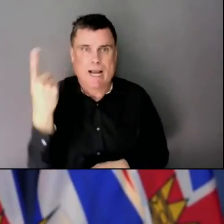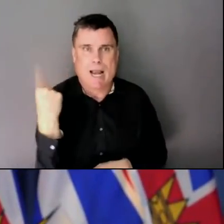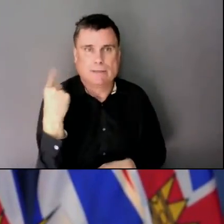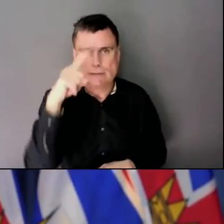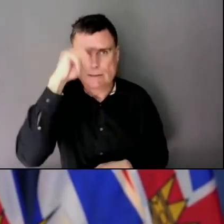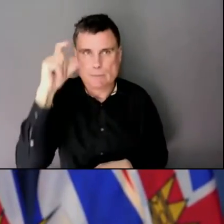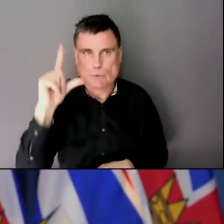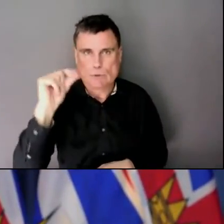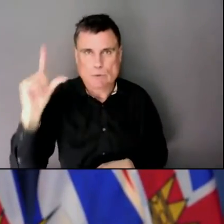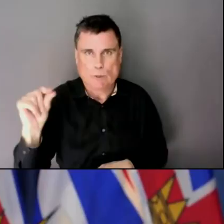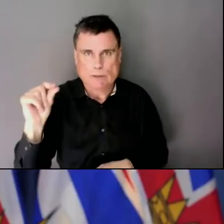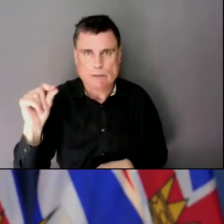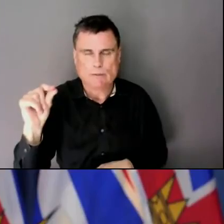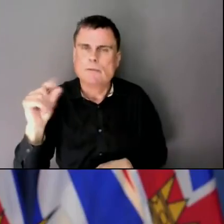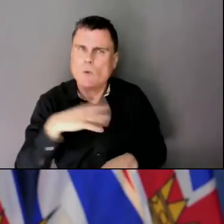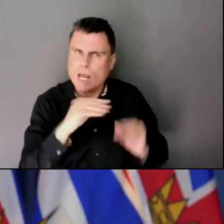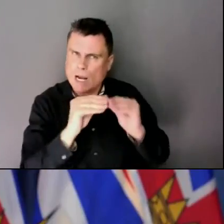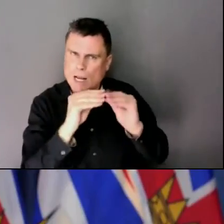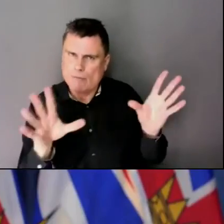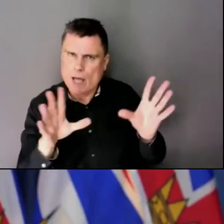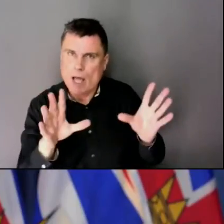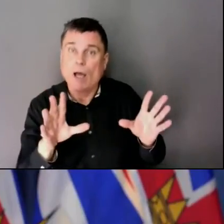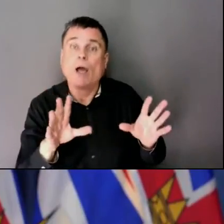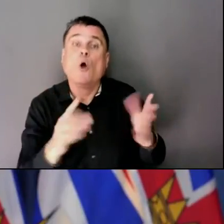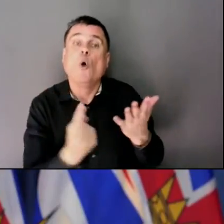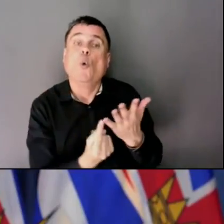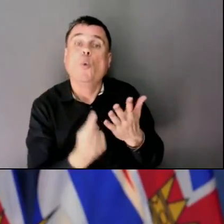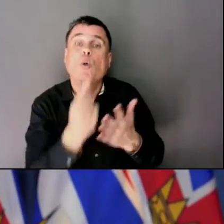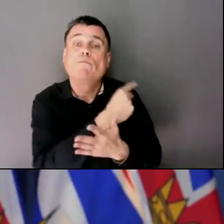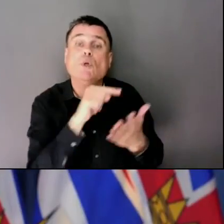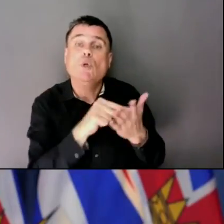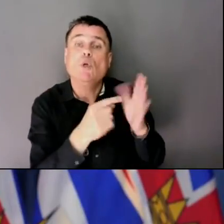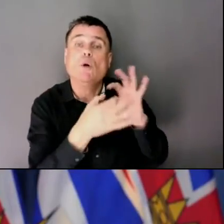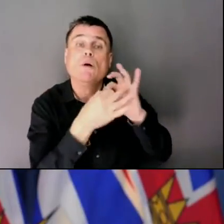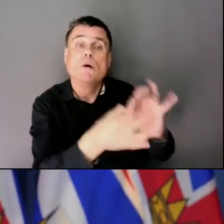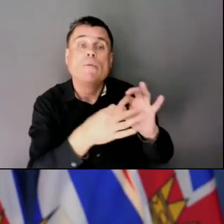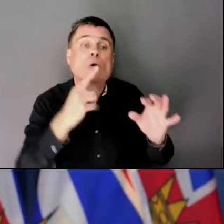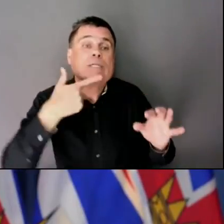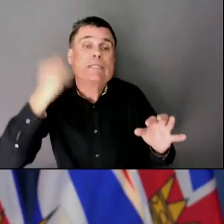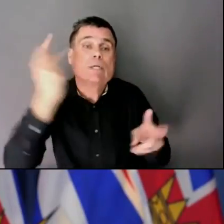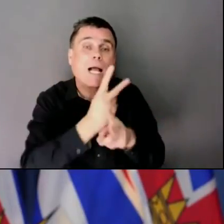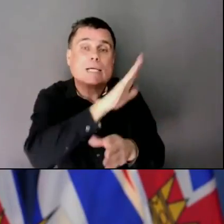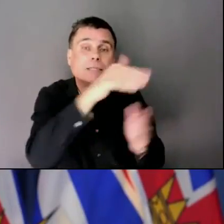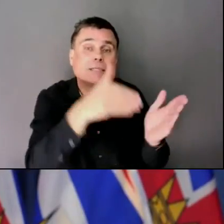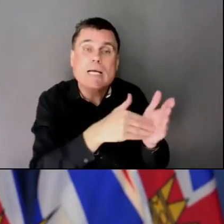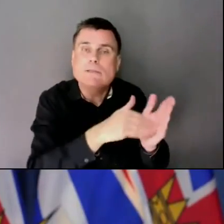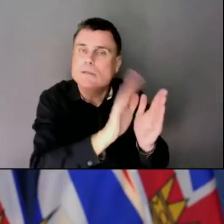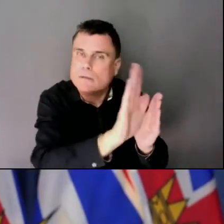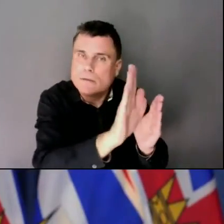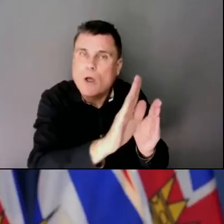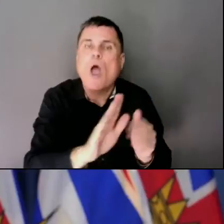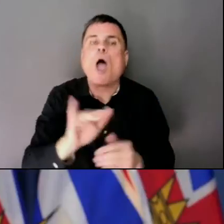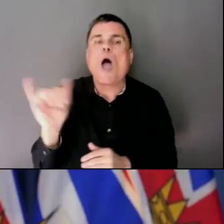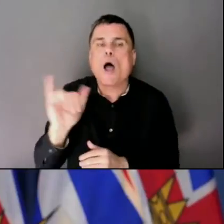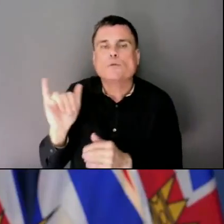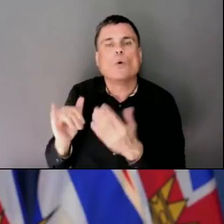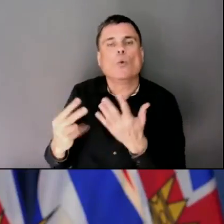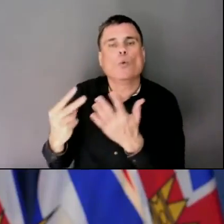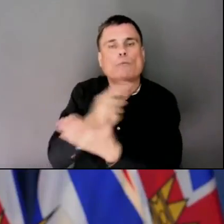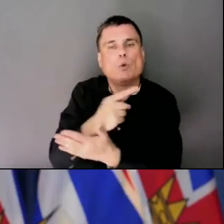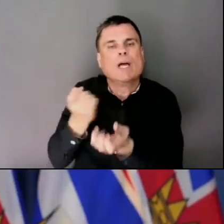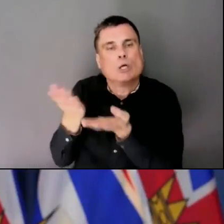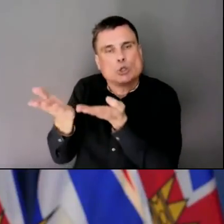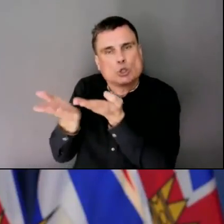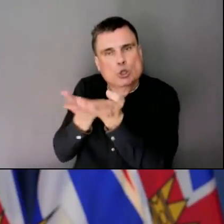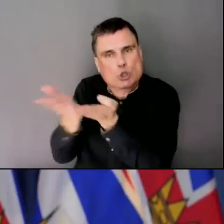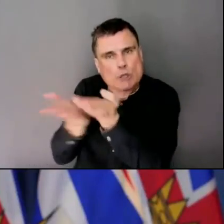It's a review of the services provided by the Health Services Division, people dealing with care homes in the Ministry of Health. How could we could learn from the